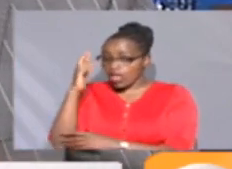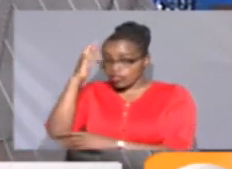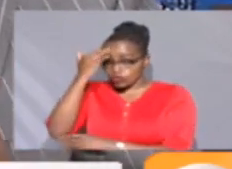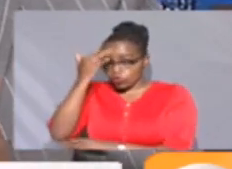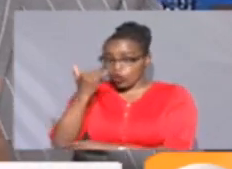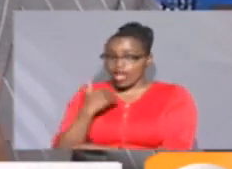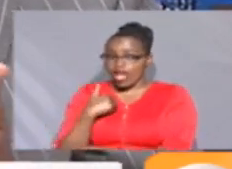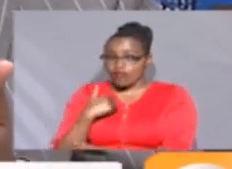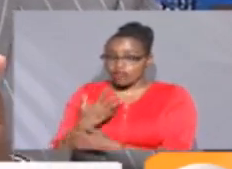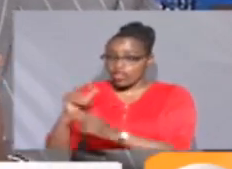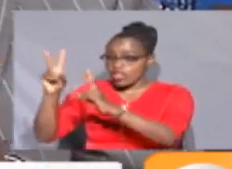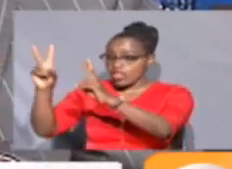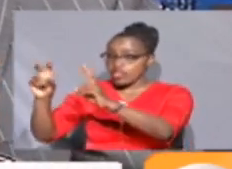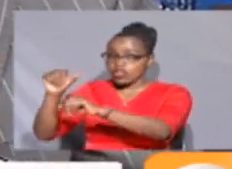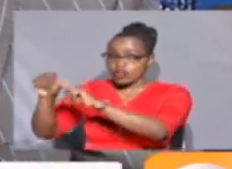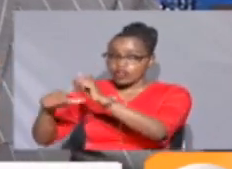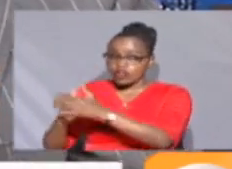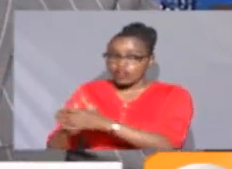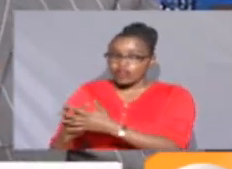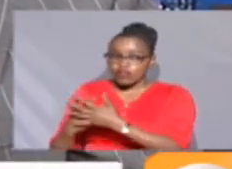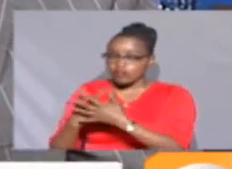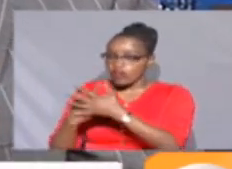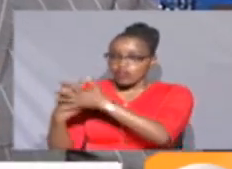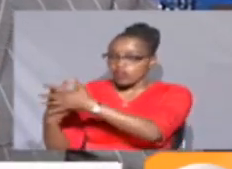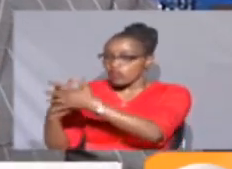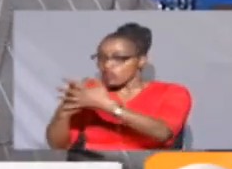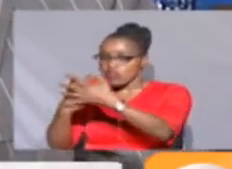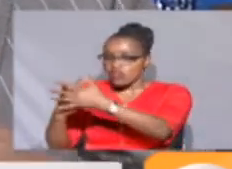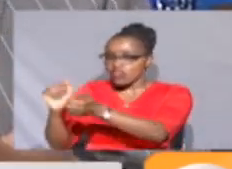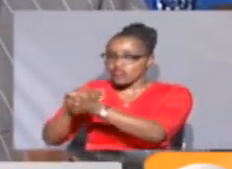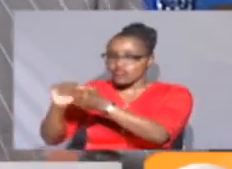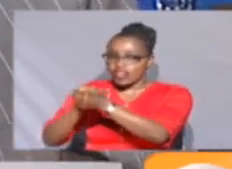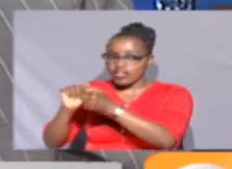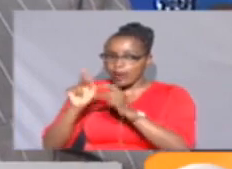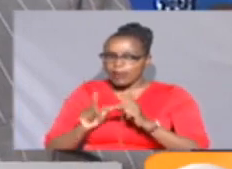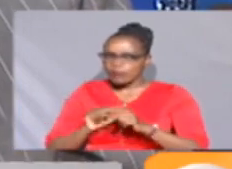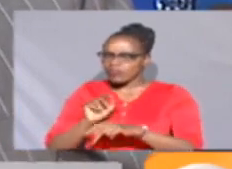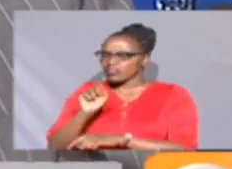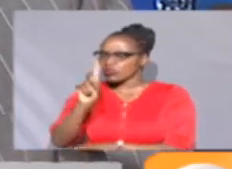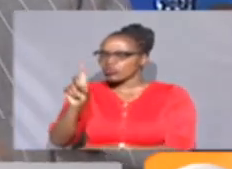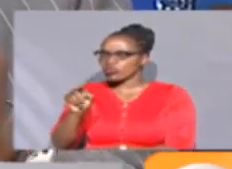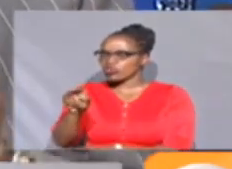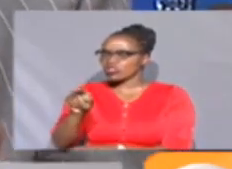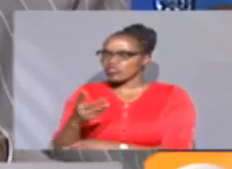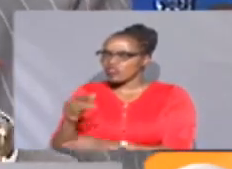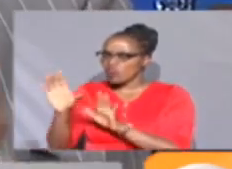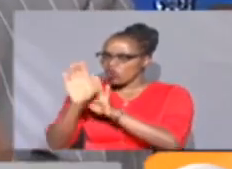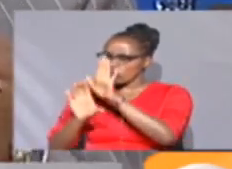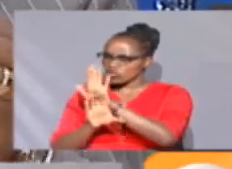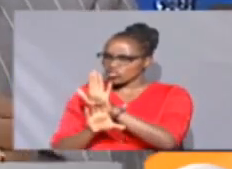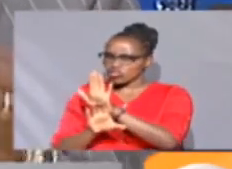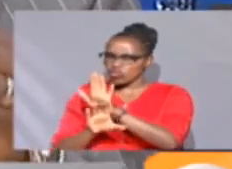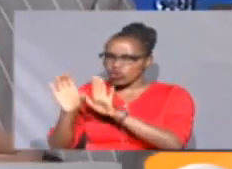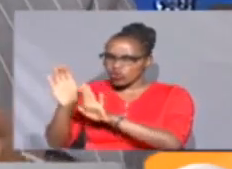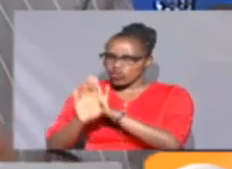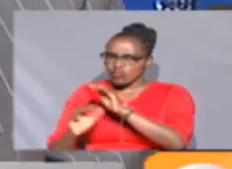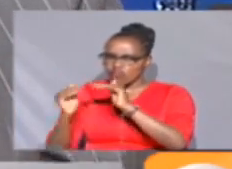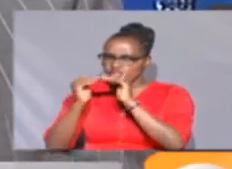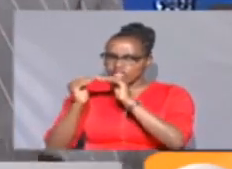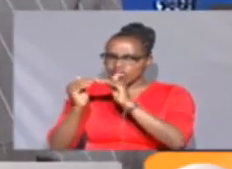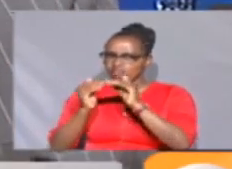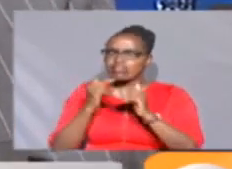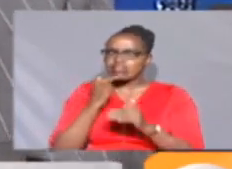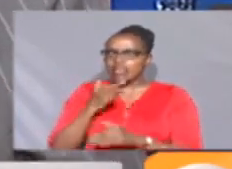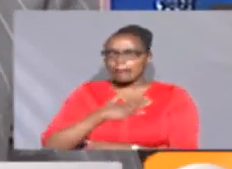That is why we had this issue of Kamata Friday. You know, when people began questioning and say, the constitution went to the level and detail of